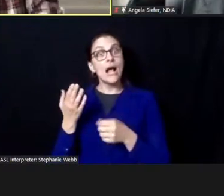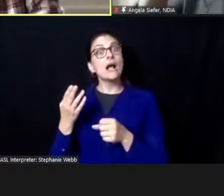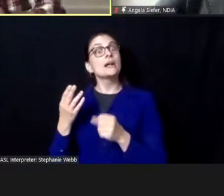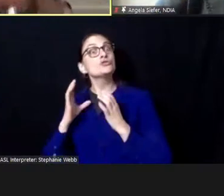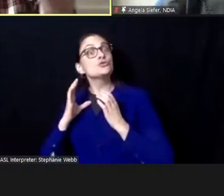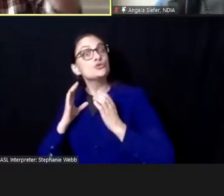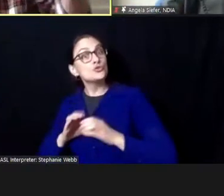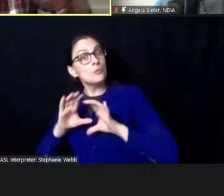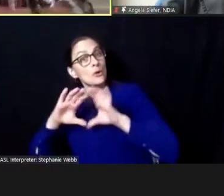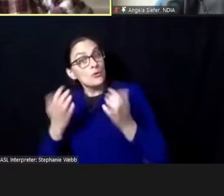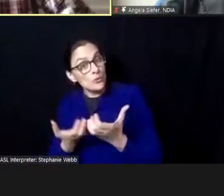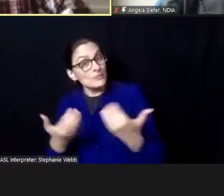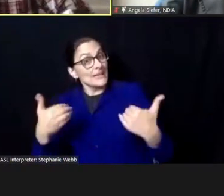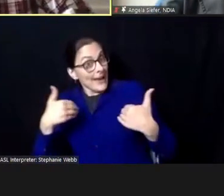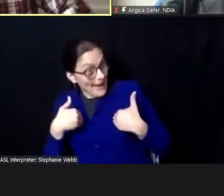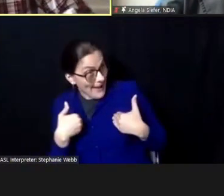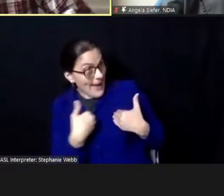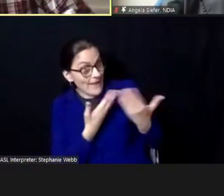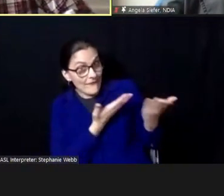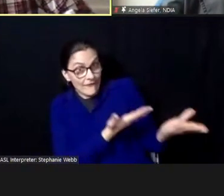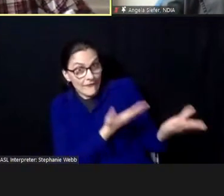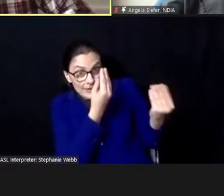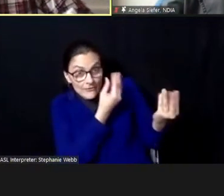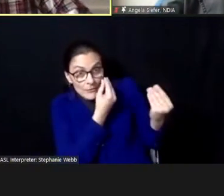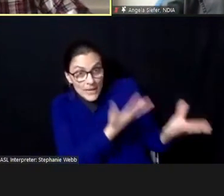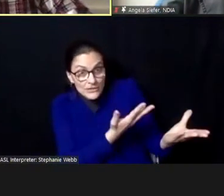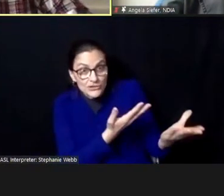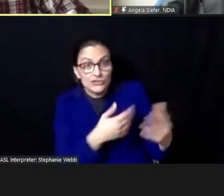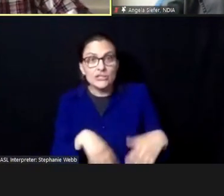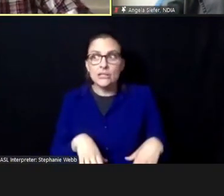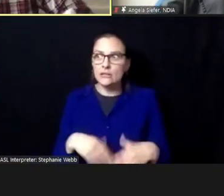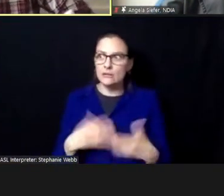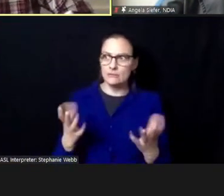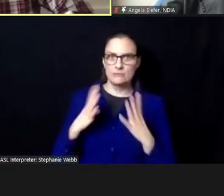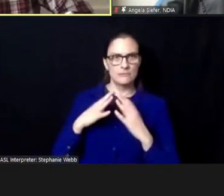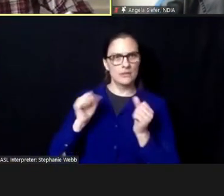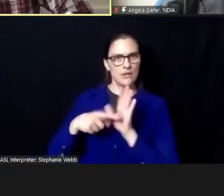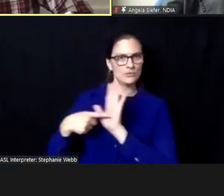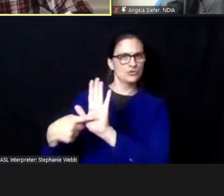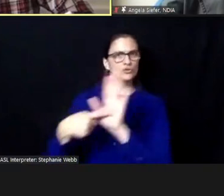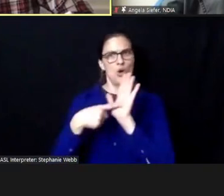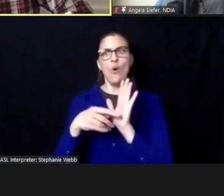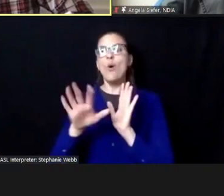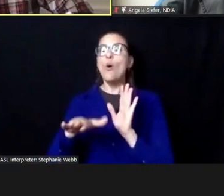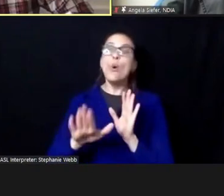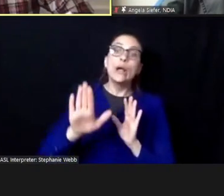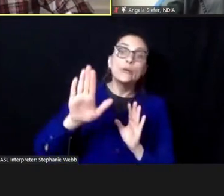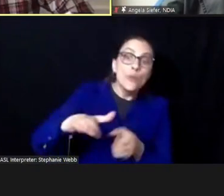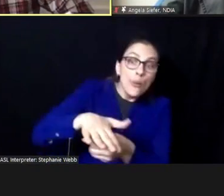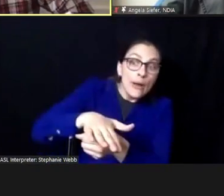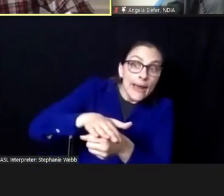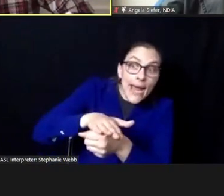tell you, here is the average price of internet in Milwaukee, Wisconsin, and here are the ISPs operating in that market.